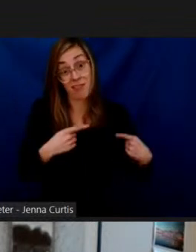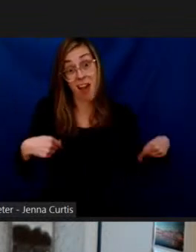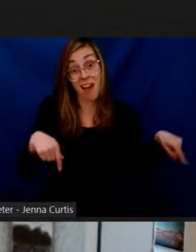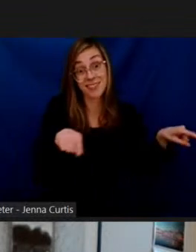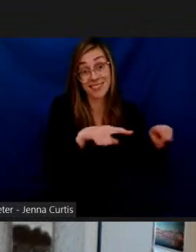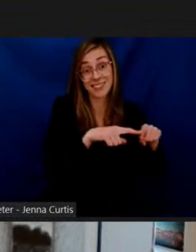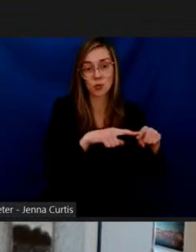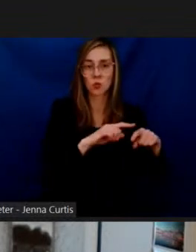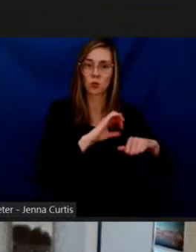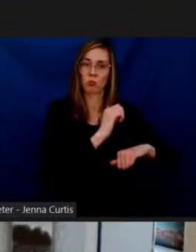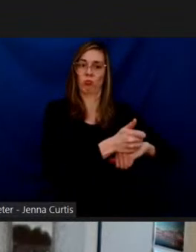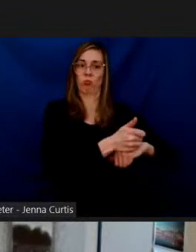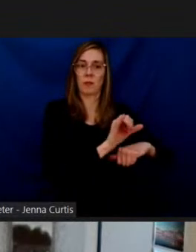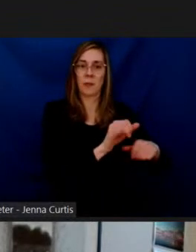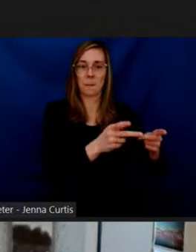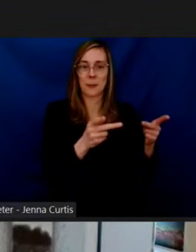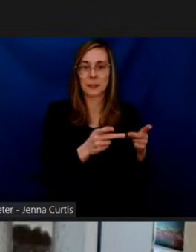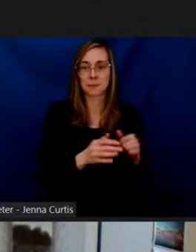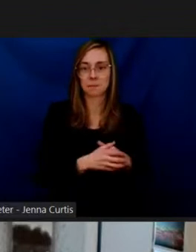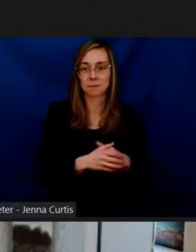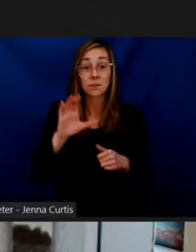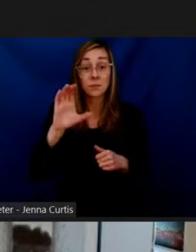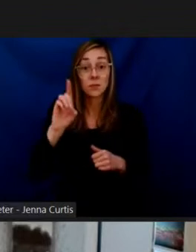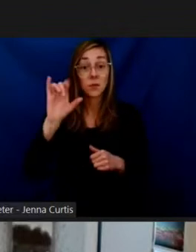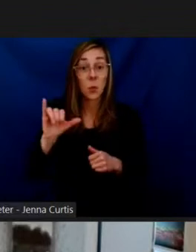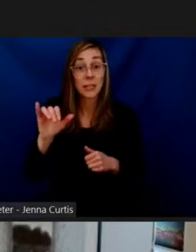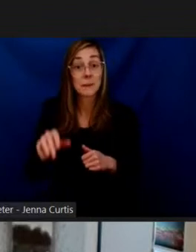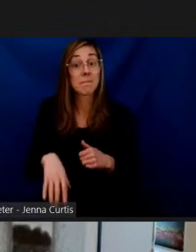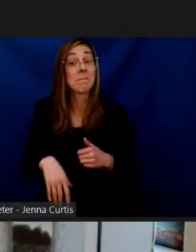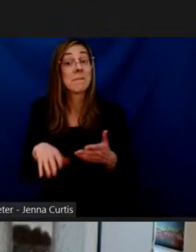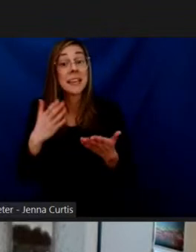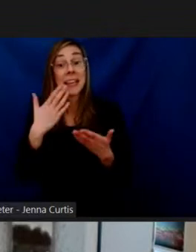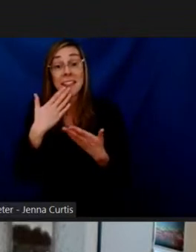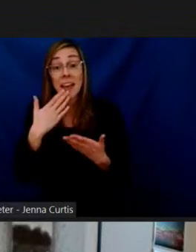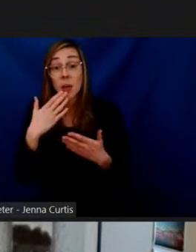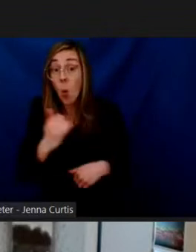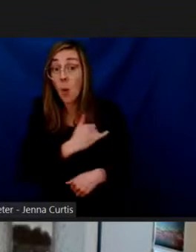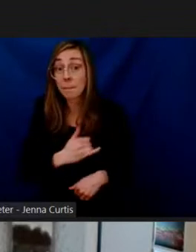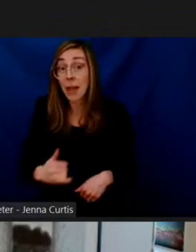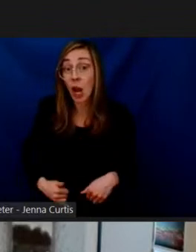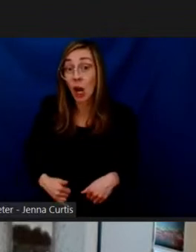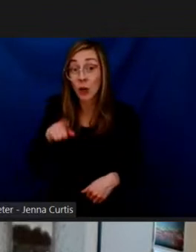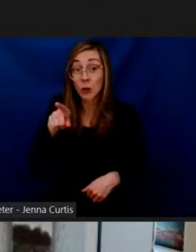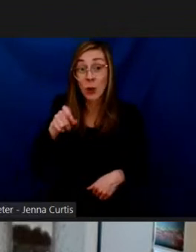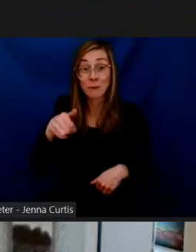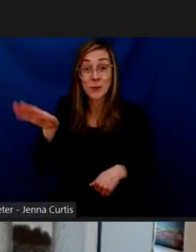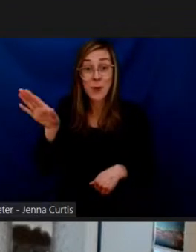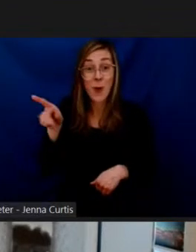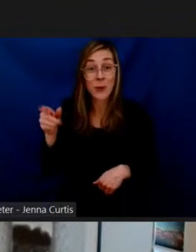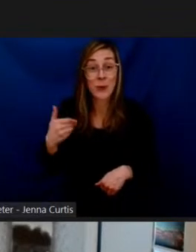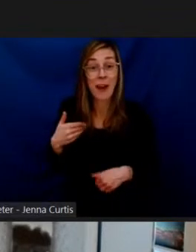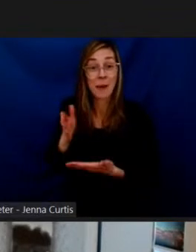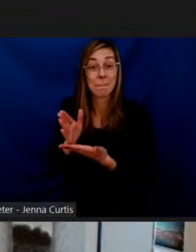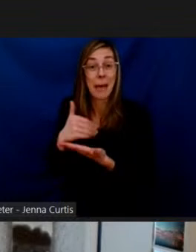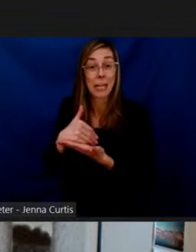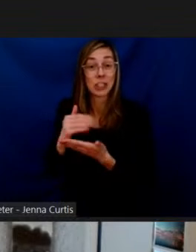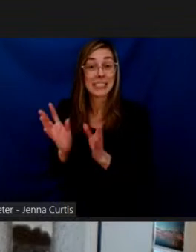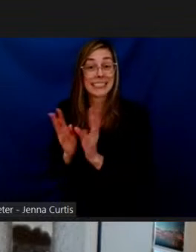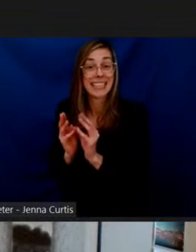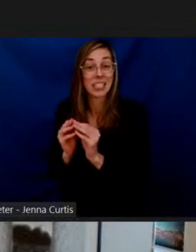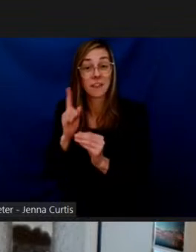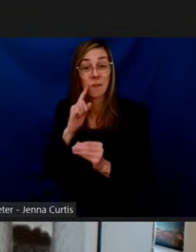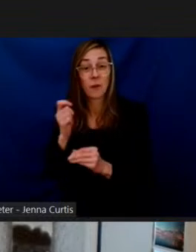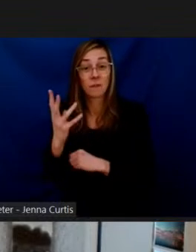place. Thank you for that. Mayor Wheeler, we have to cut you loose. You have a budget session for the next couple of hours that.